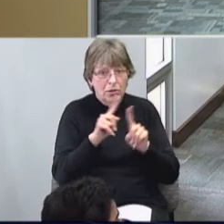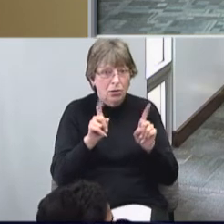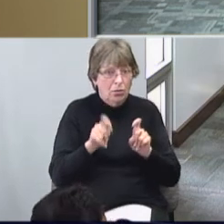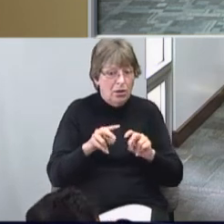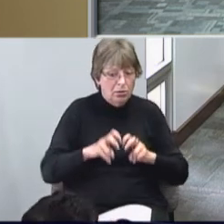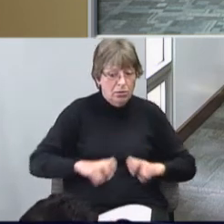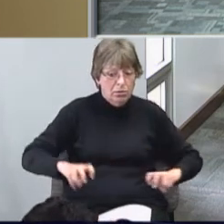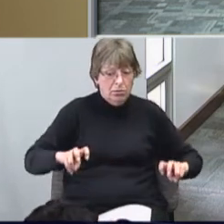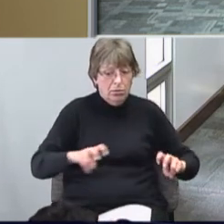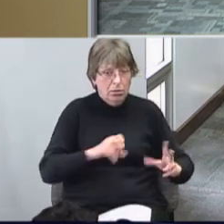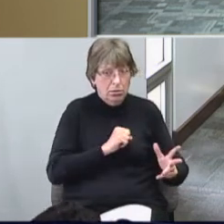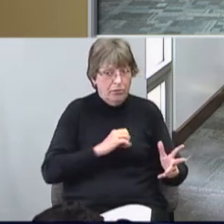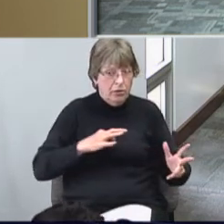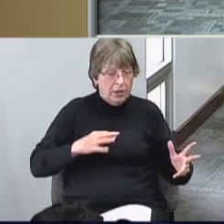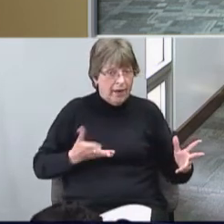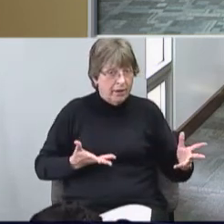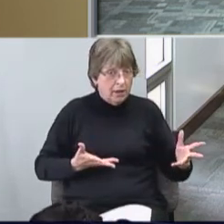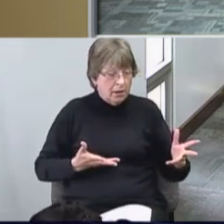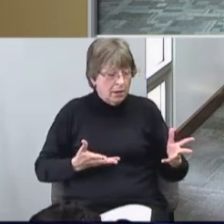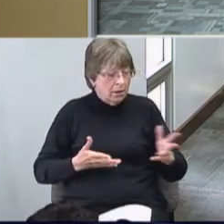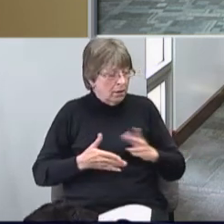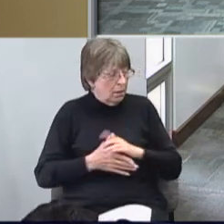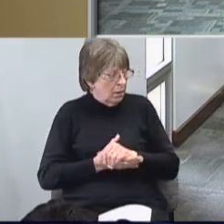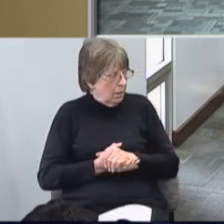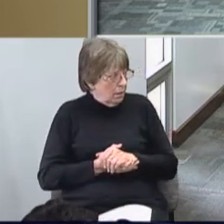for staff from the council?